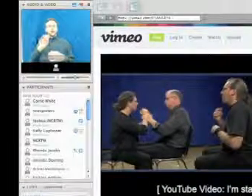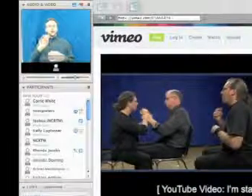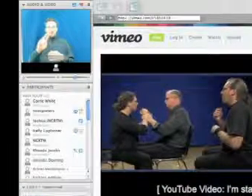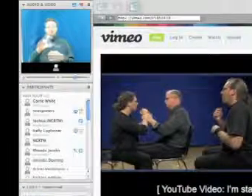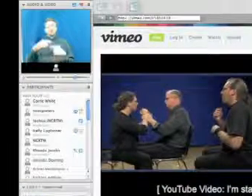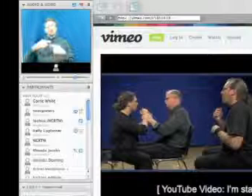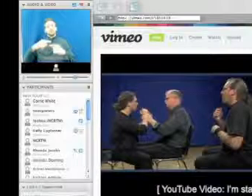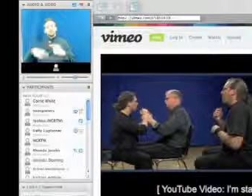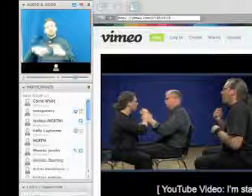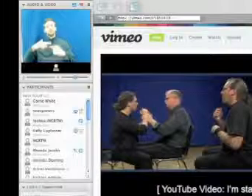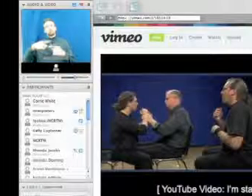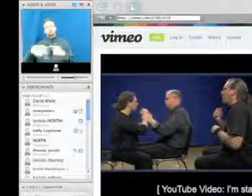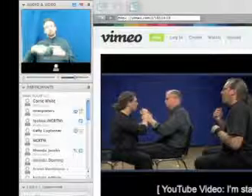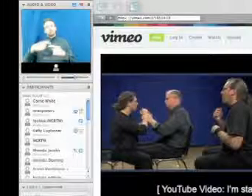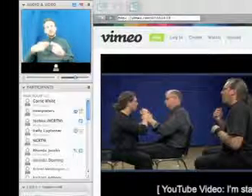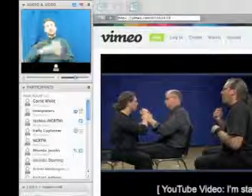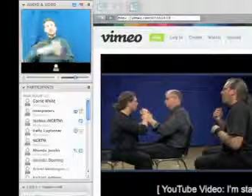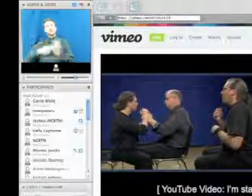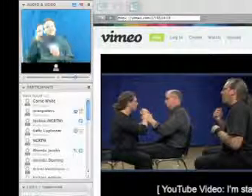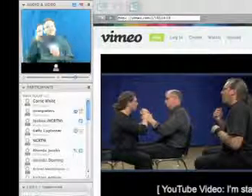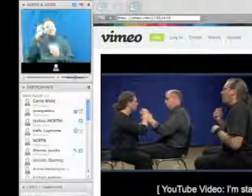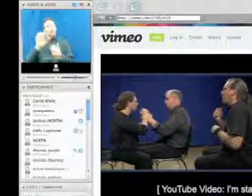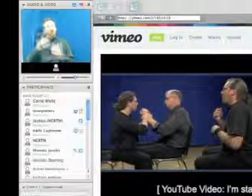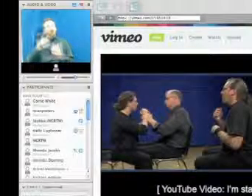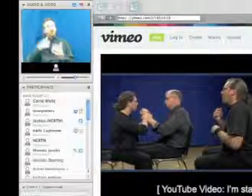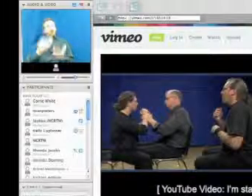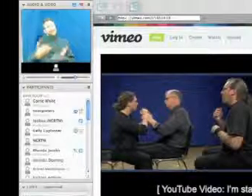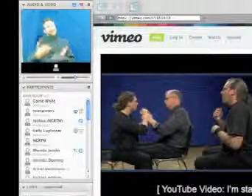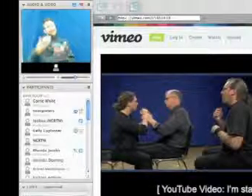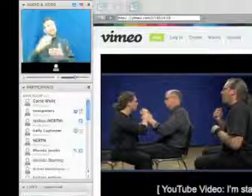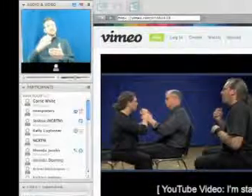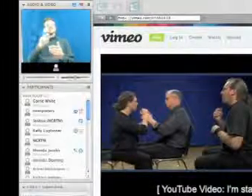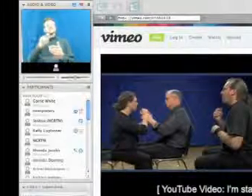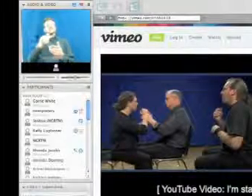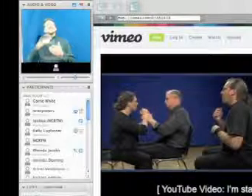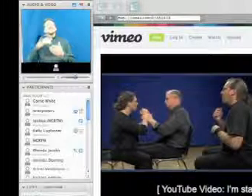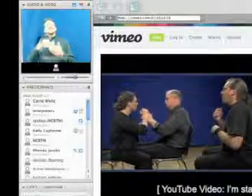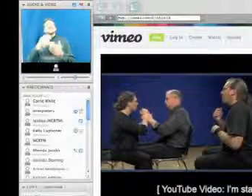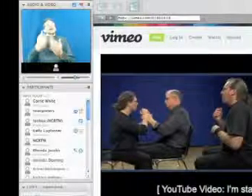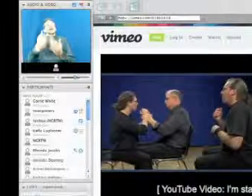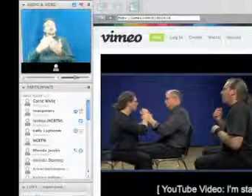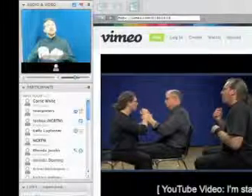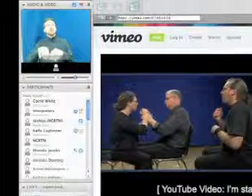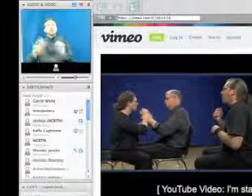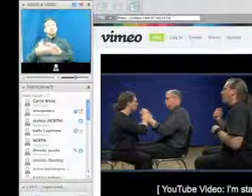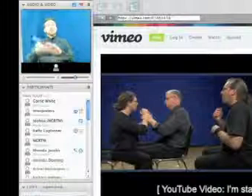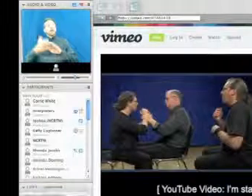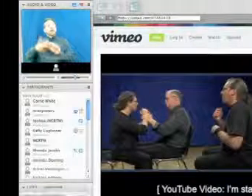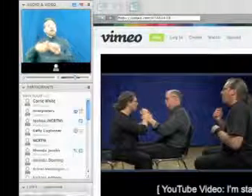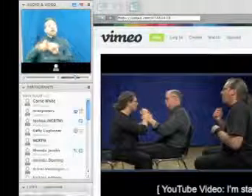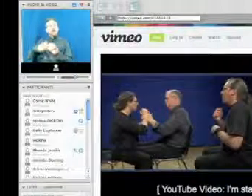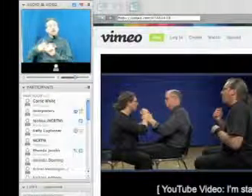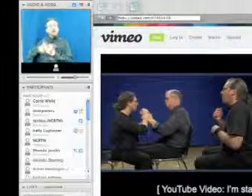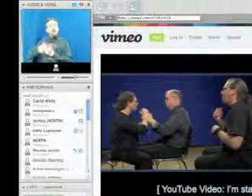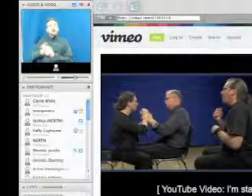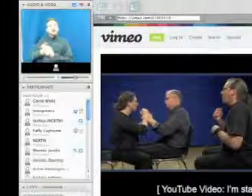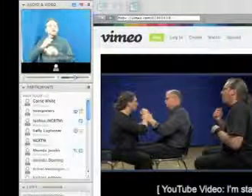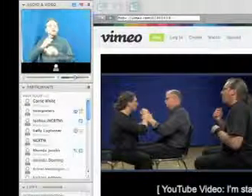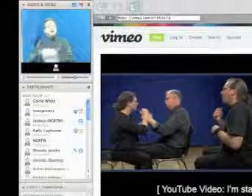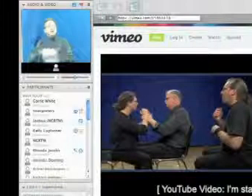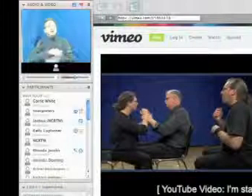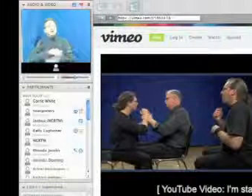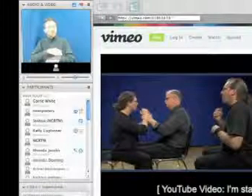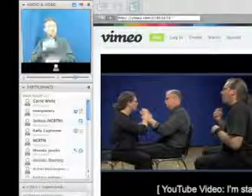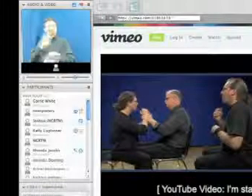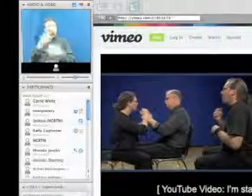programs so that only this program is open on your computer, including if Skype is automatic on your computer, to close down